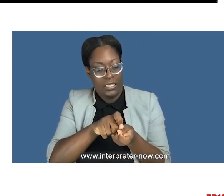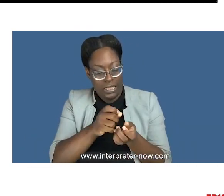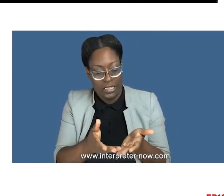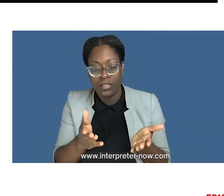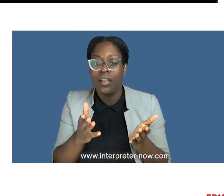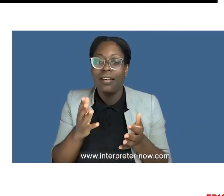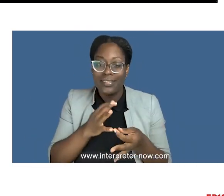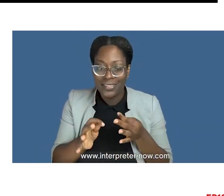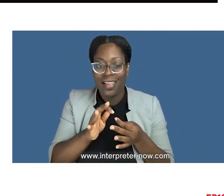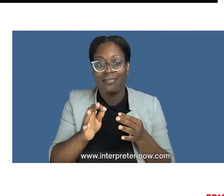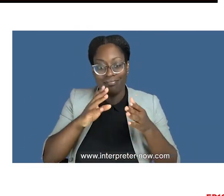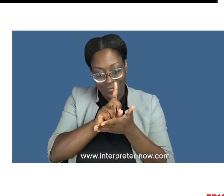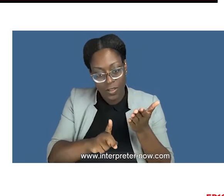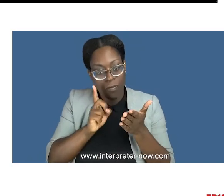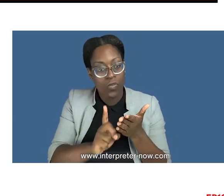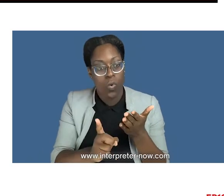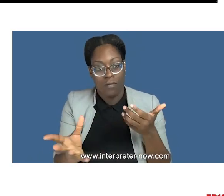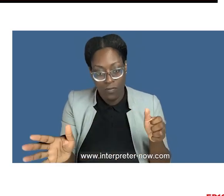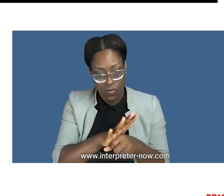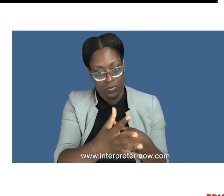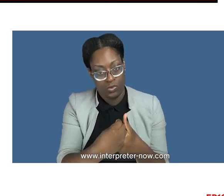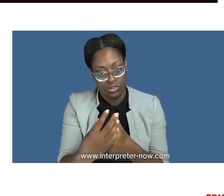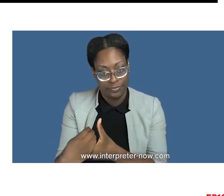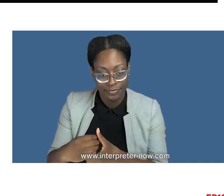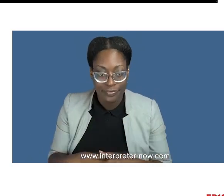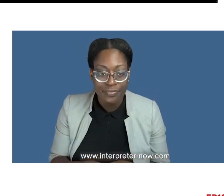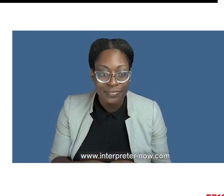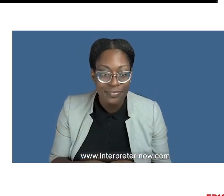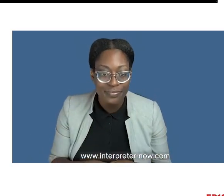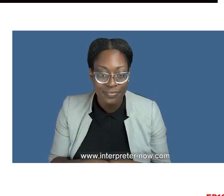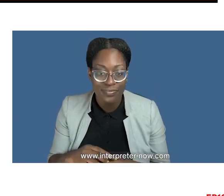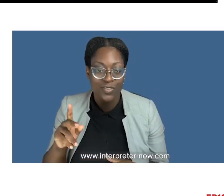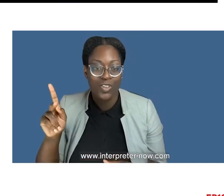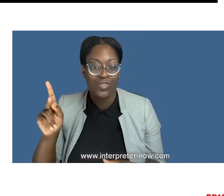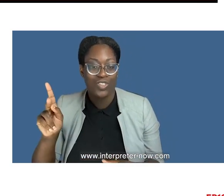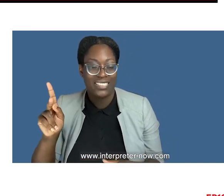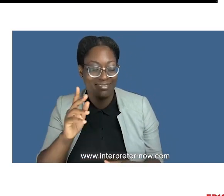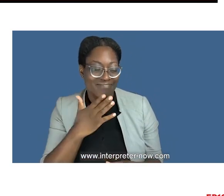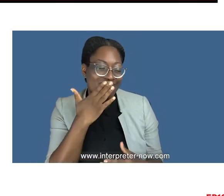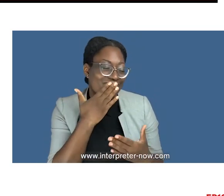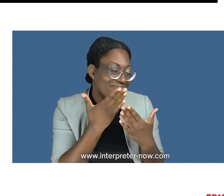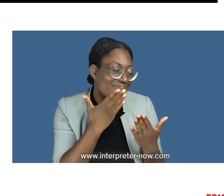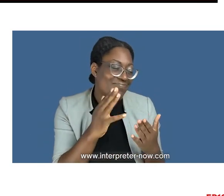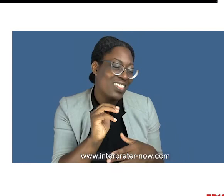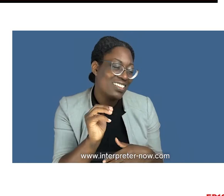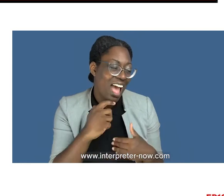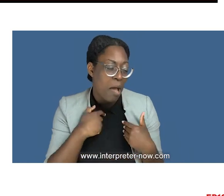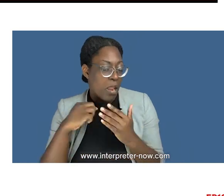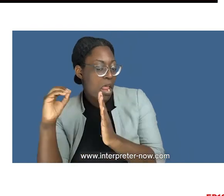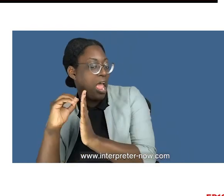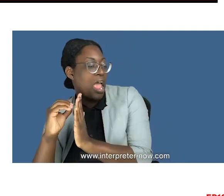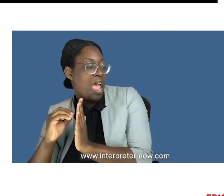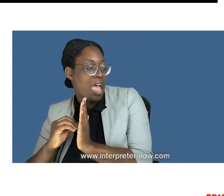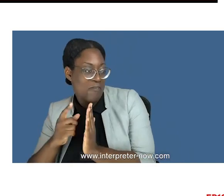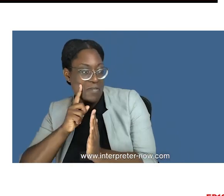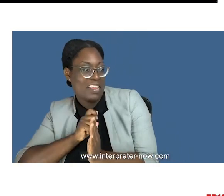other forms of exclusion that they're not disclosing. I love that. Incredible answer. Melinda, thank you so